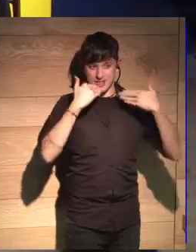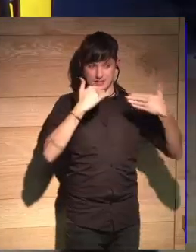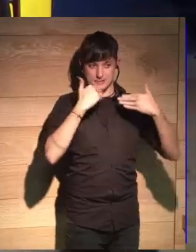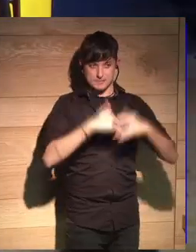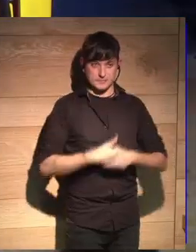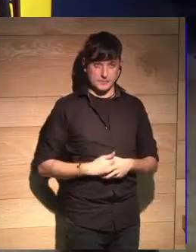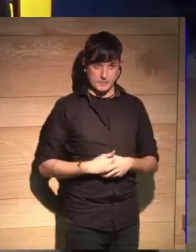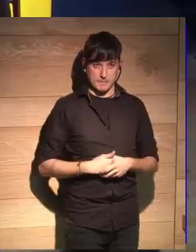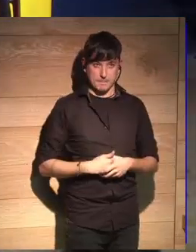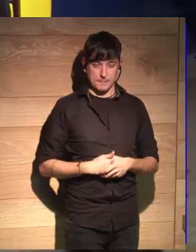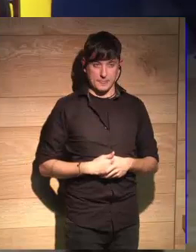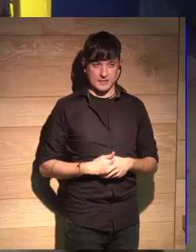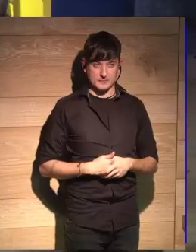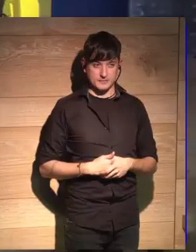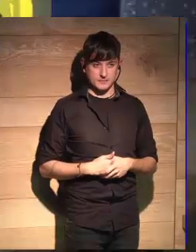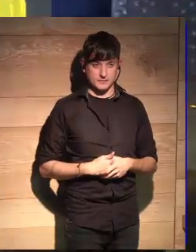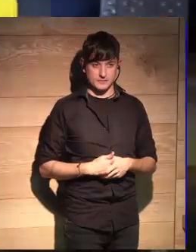Gracias.